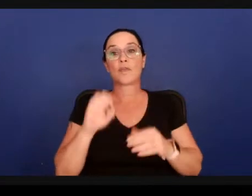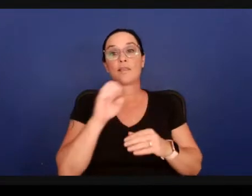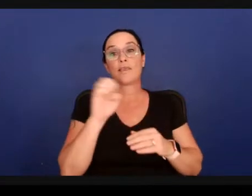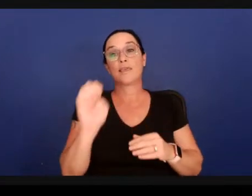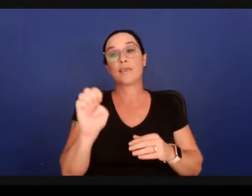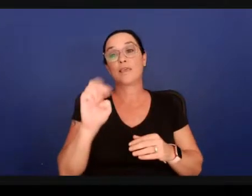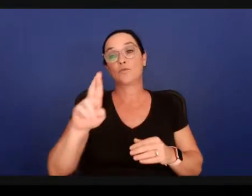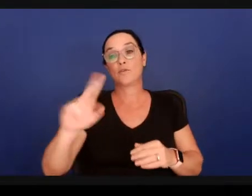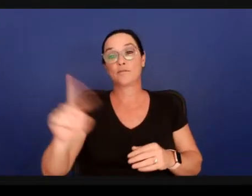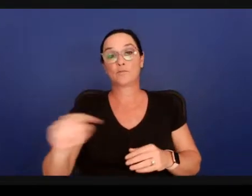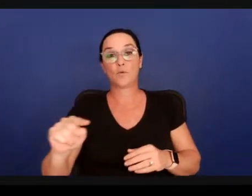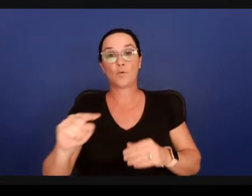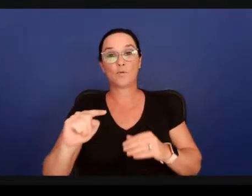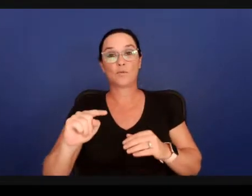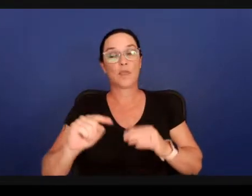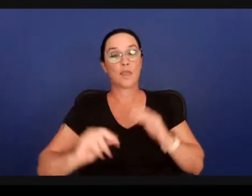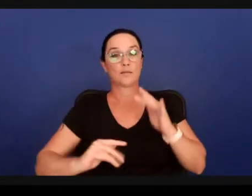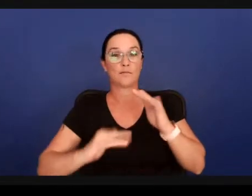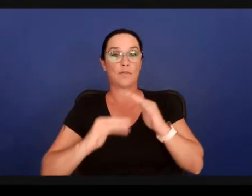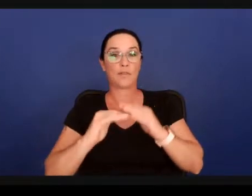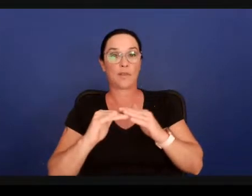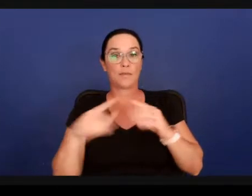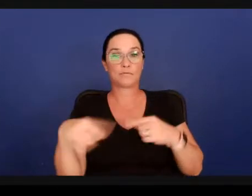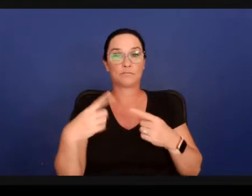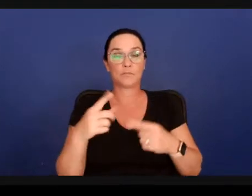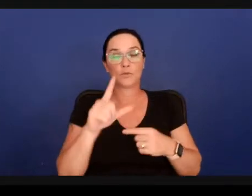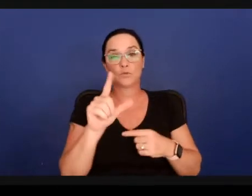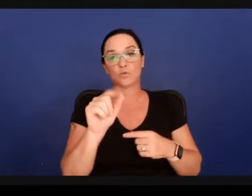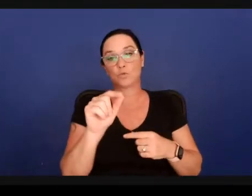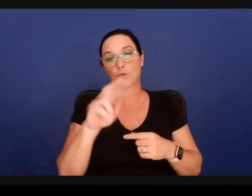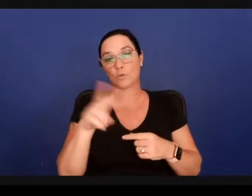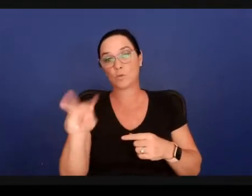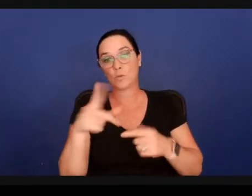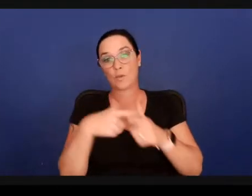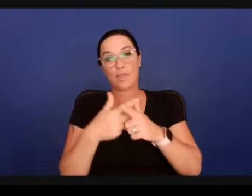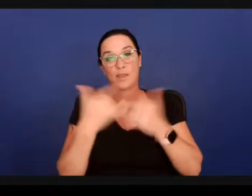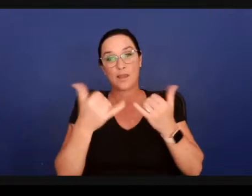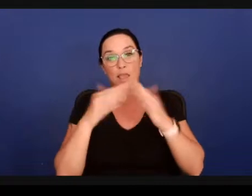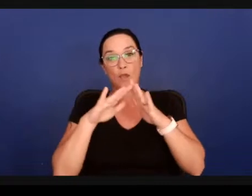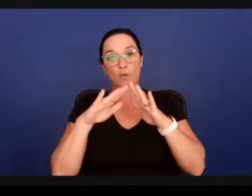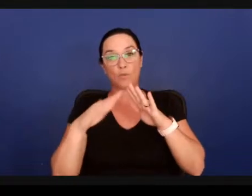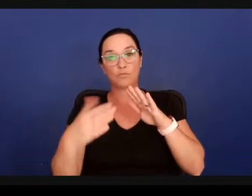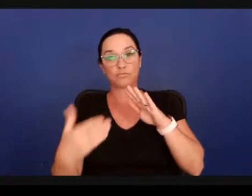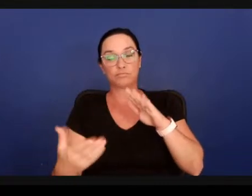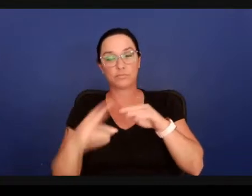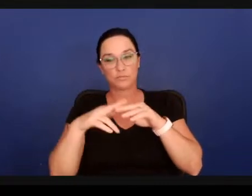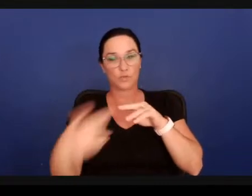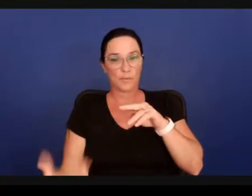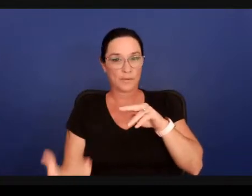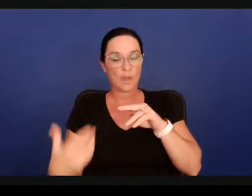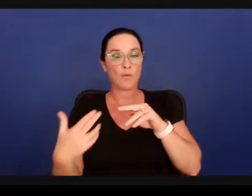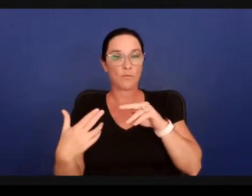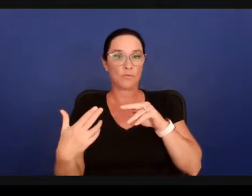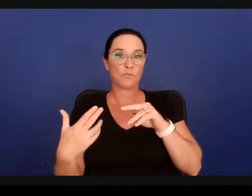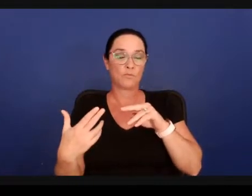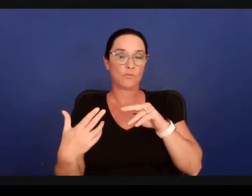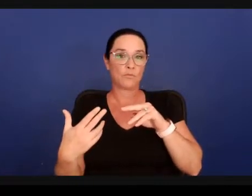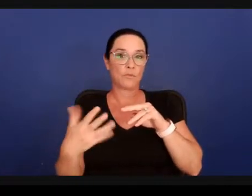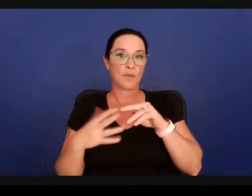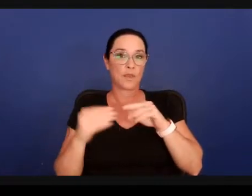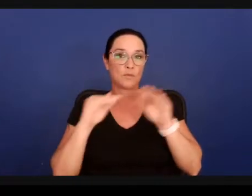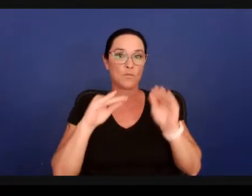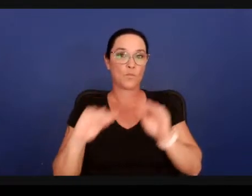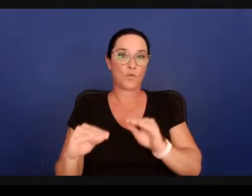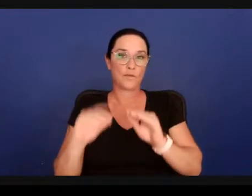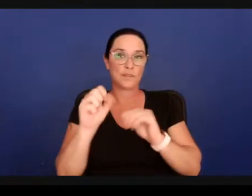was filling to 2022, and then now is not. It's dropping down and moving to the south and to